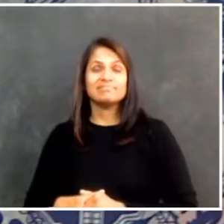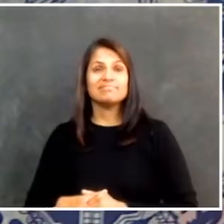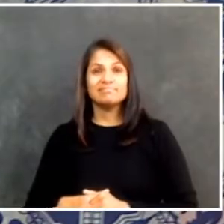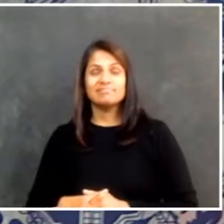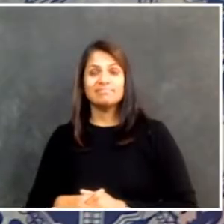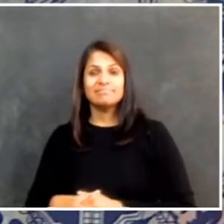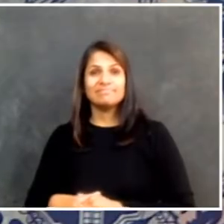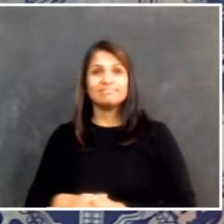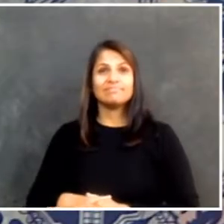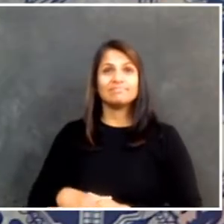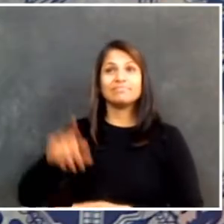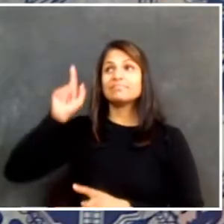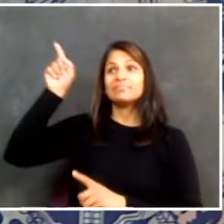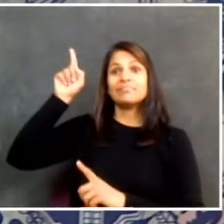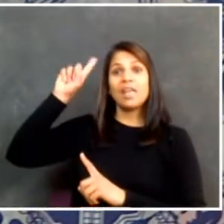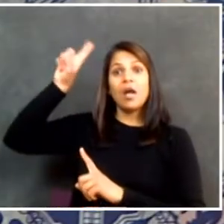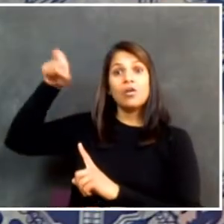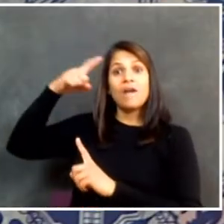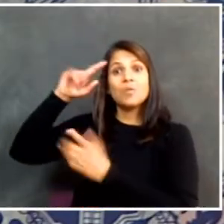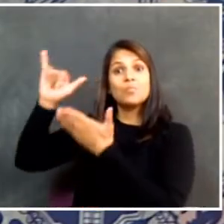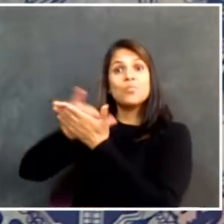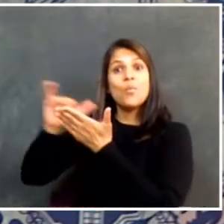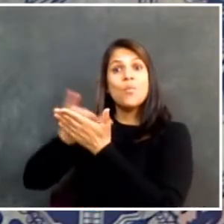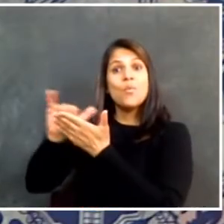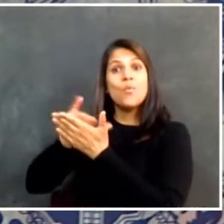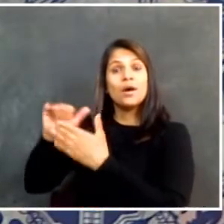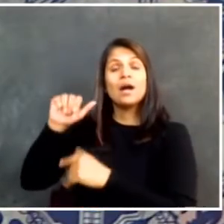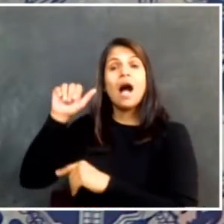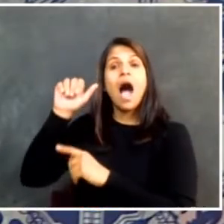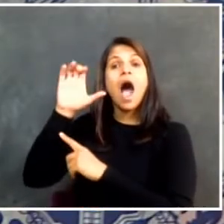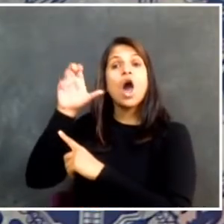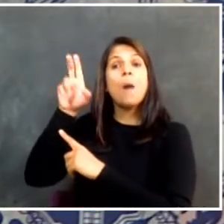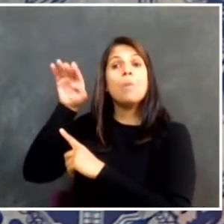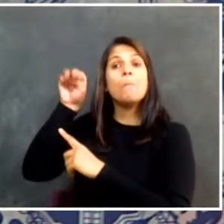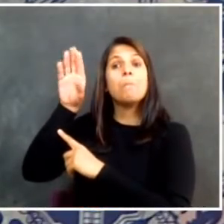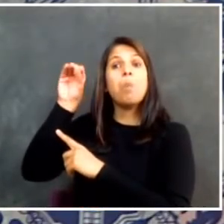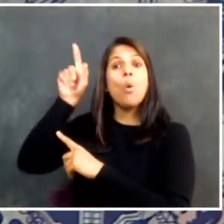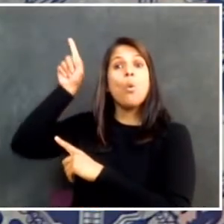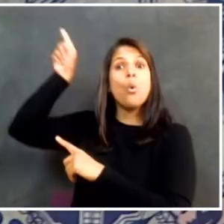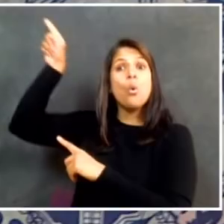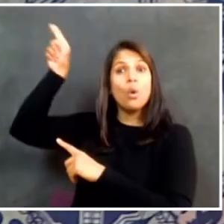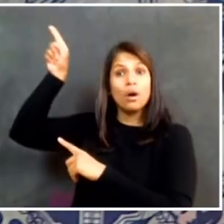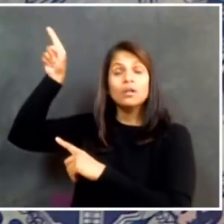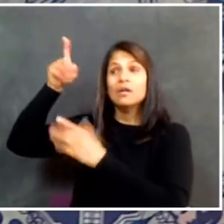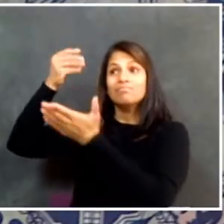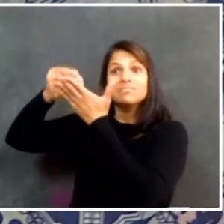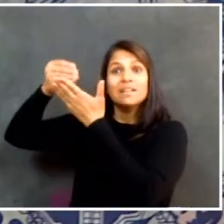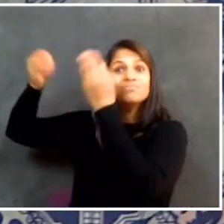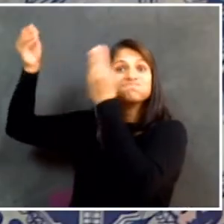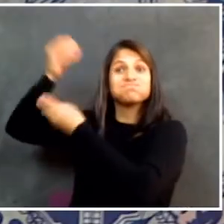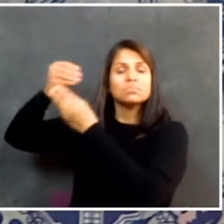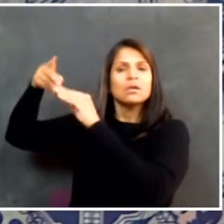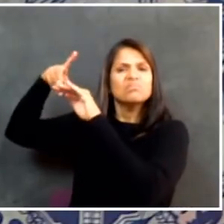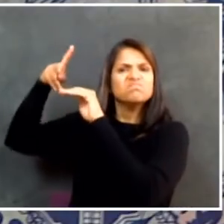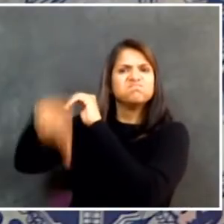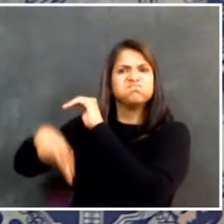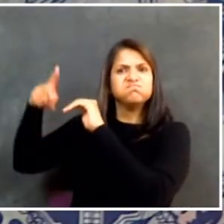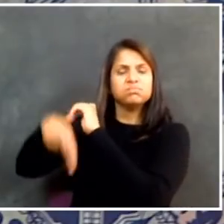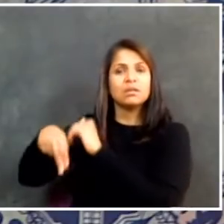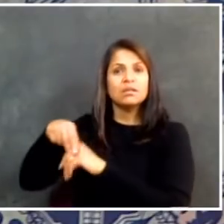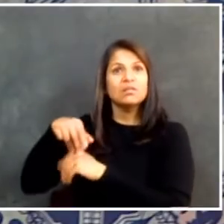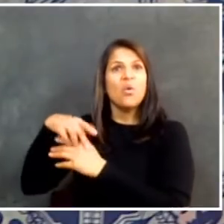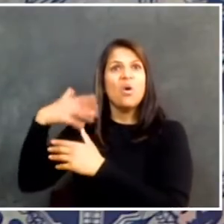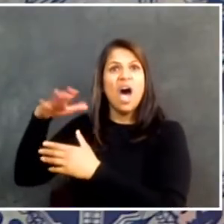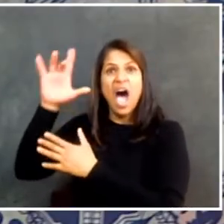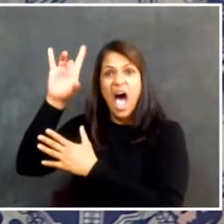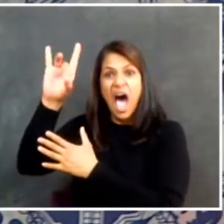is going to get tougher. So, and I also agree with them. I've been saying about 500,000 people, I think, are unemployed or will be. So I agree